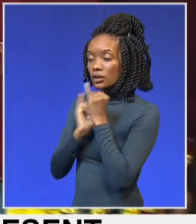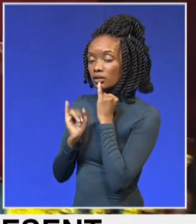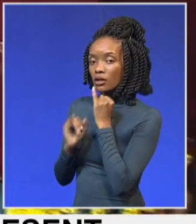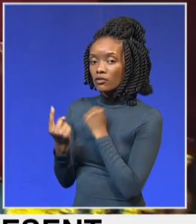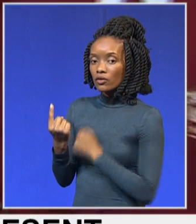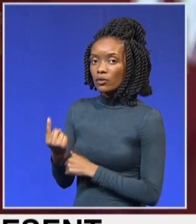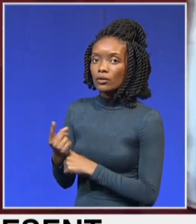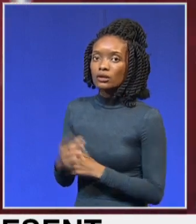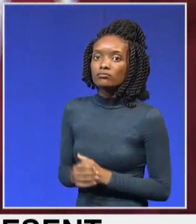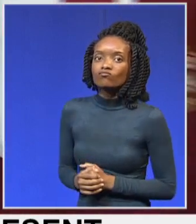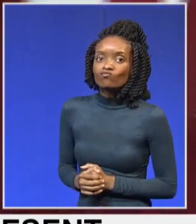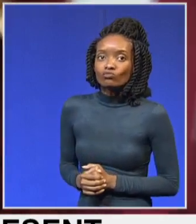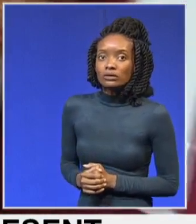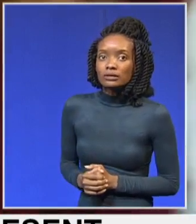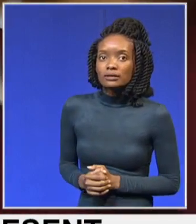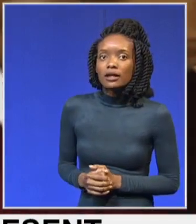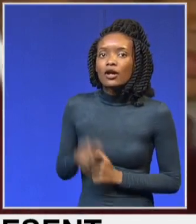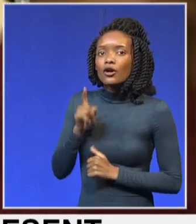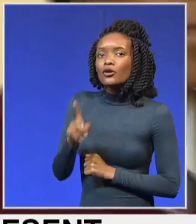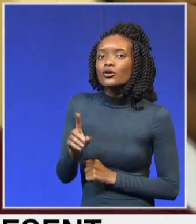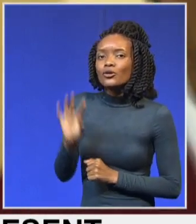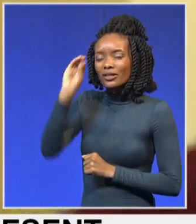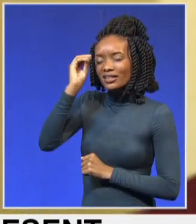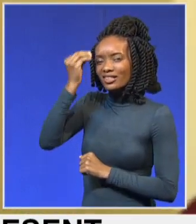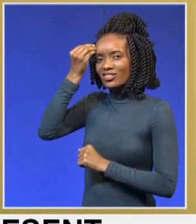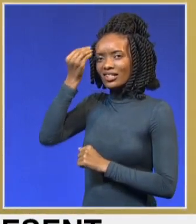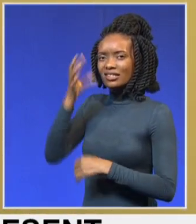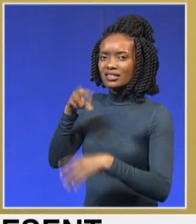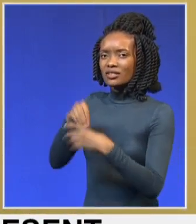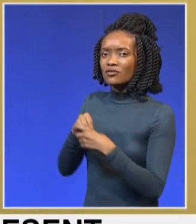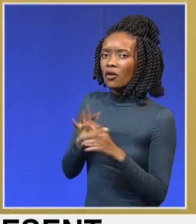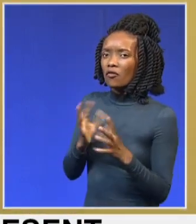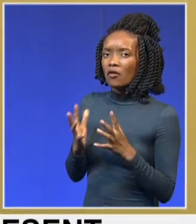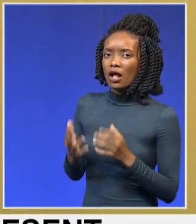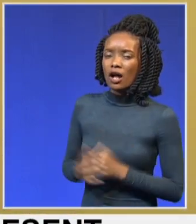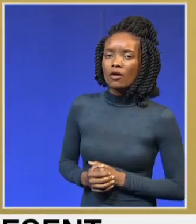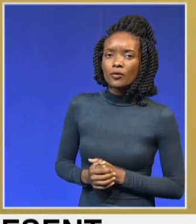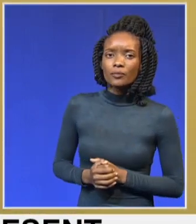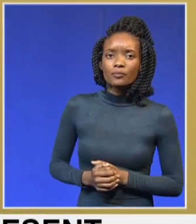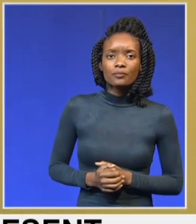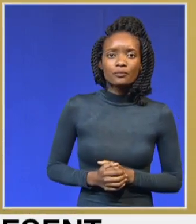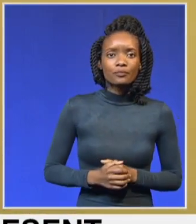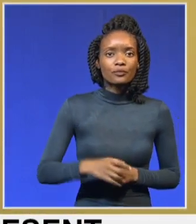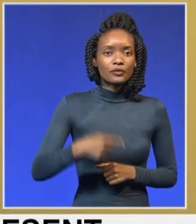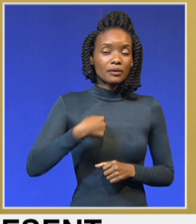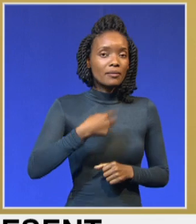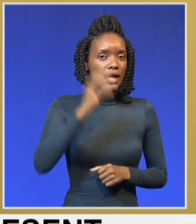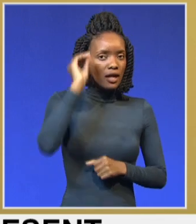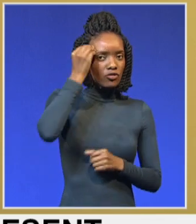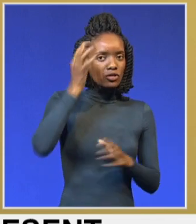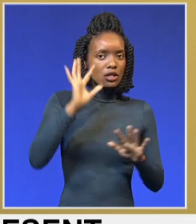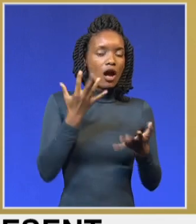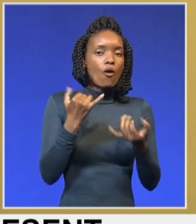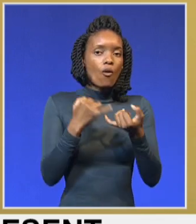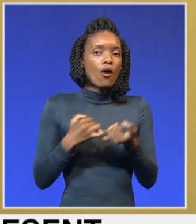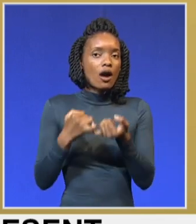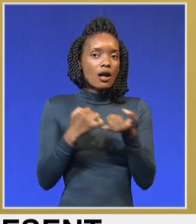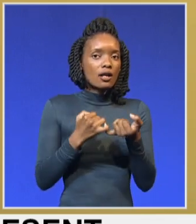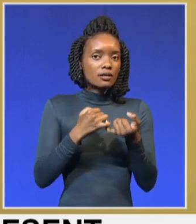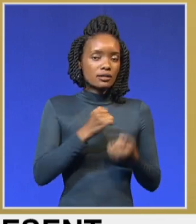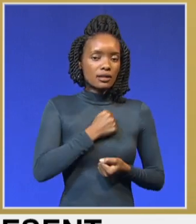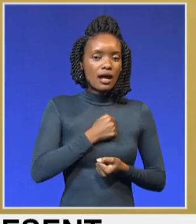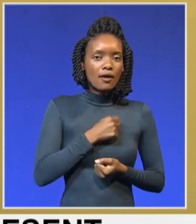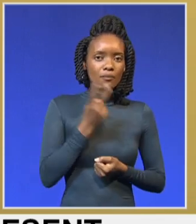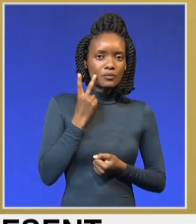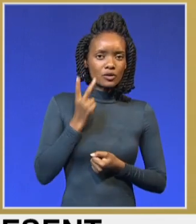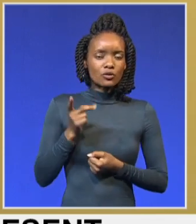become interested in robotics? I got interested actually through my cousin because I saw how many doors